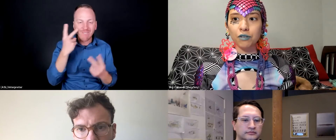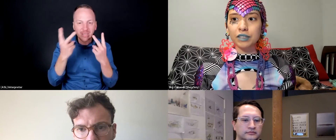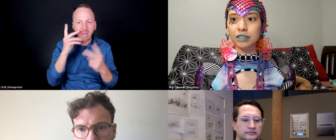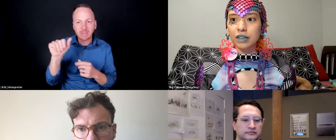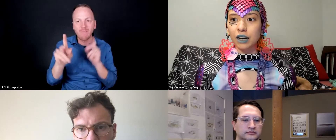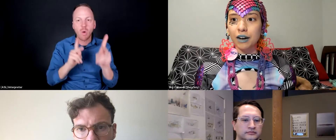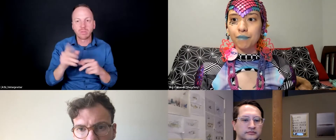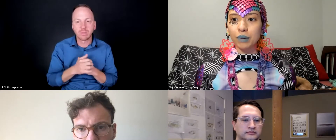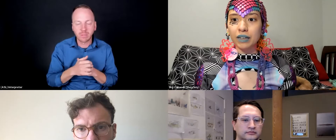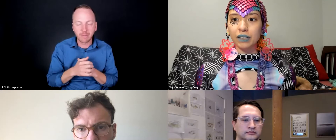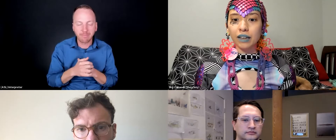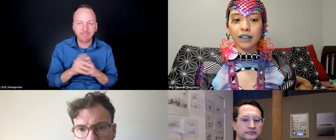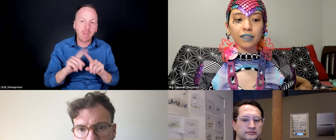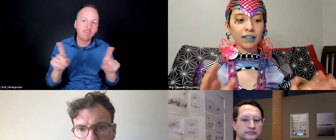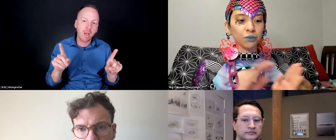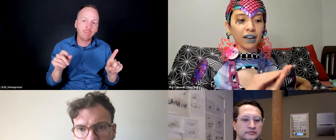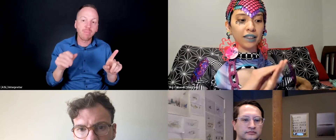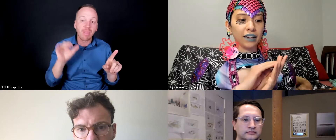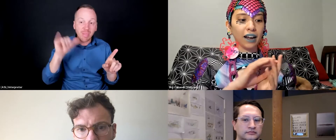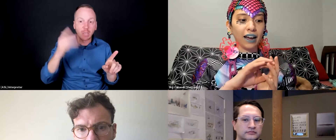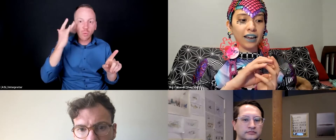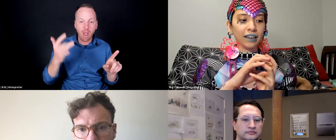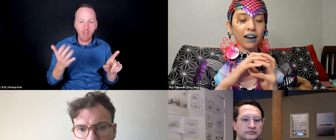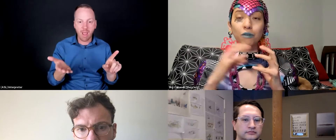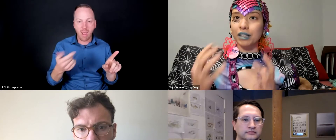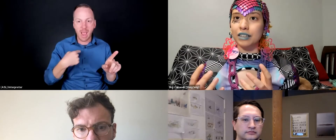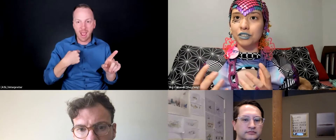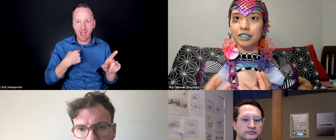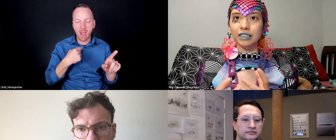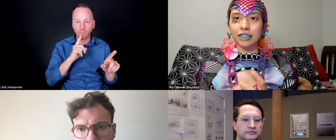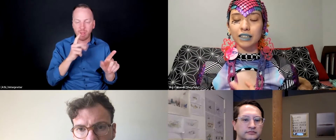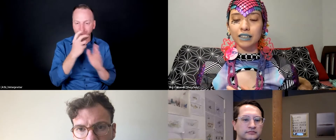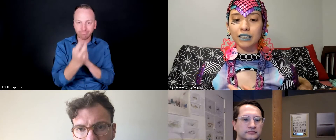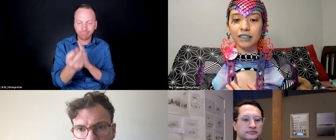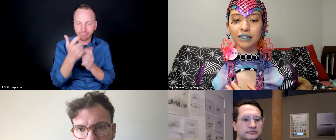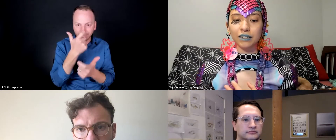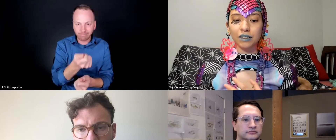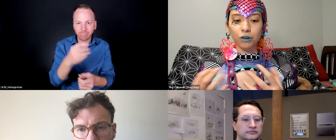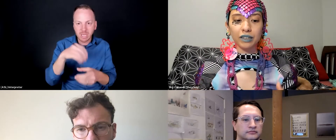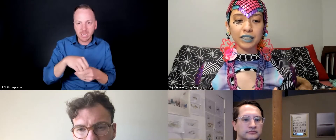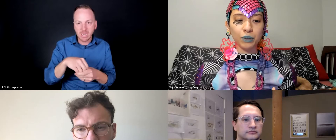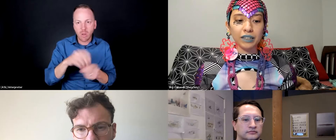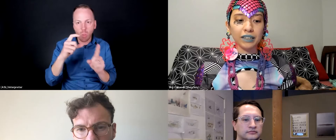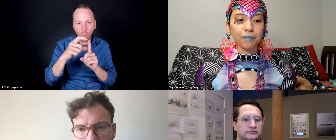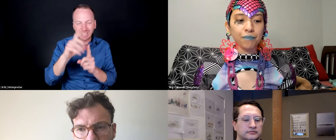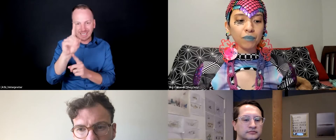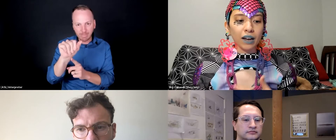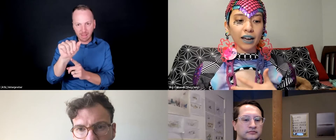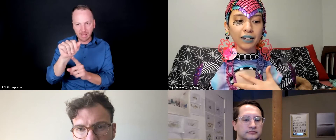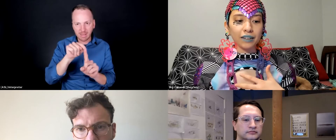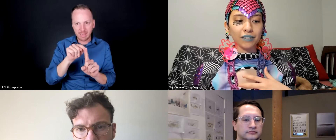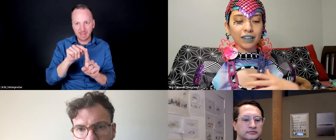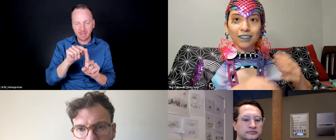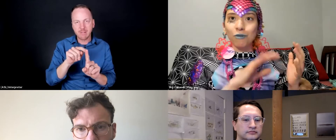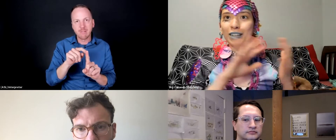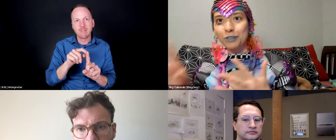disabled folks. But that's why then I got really interested in the word disability.